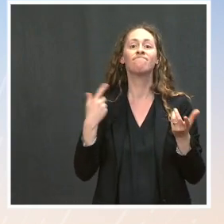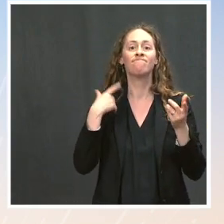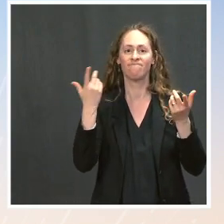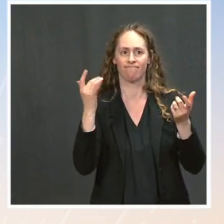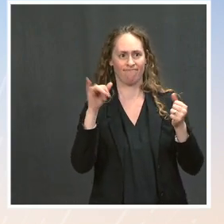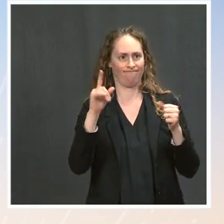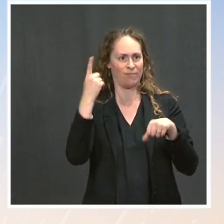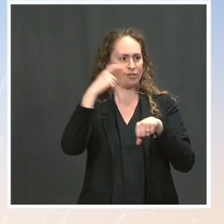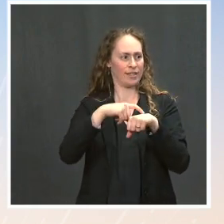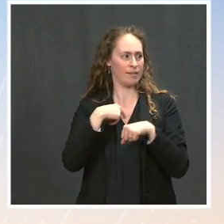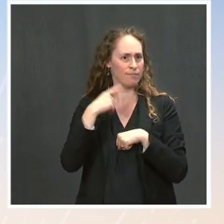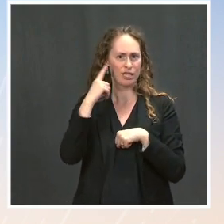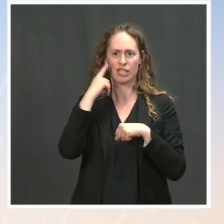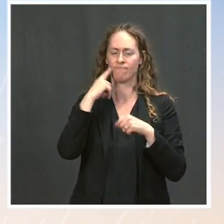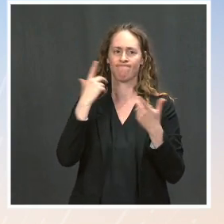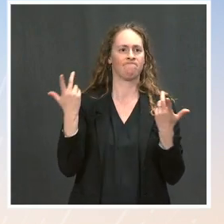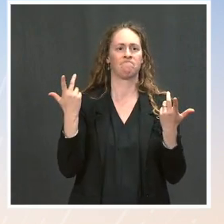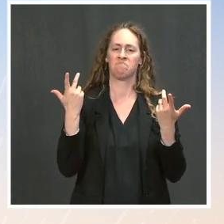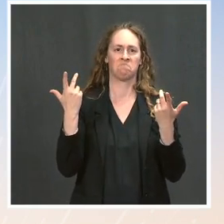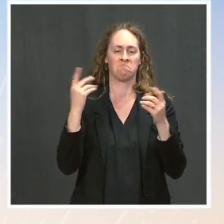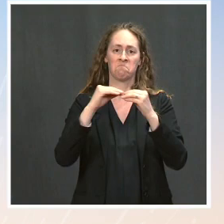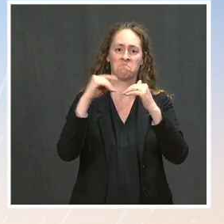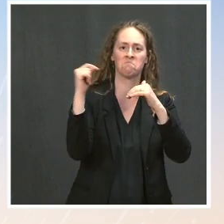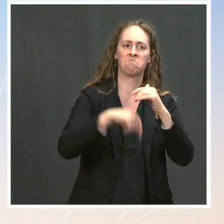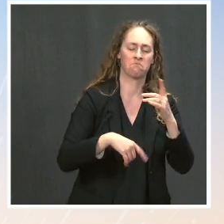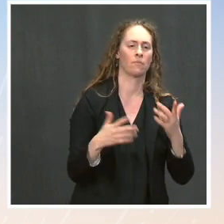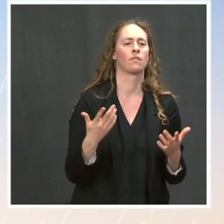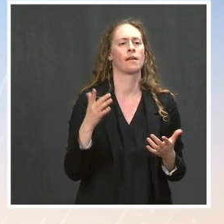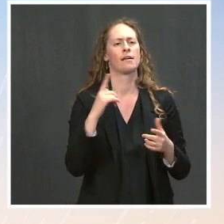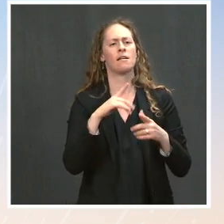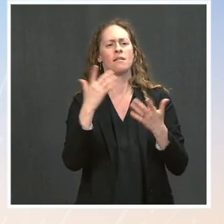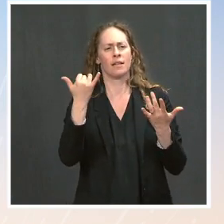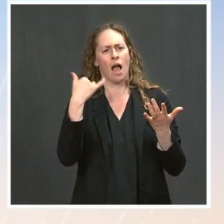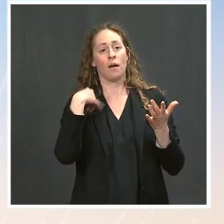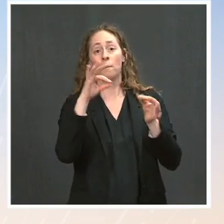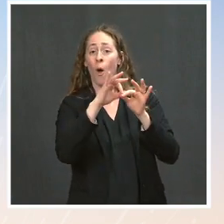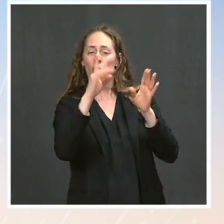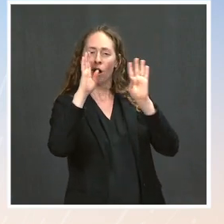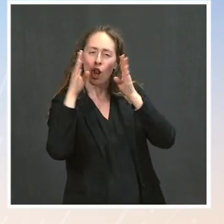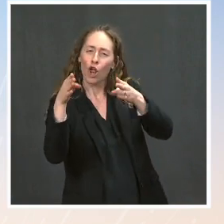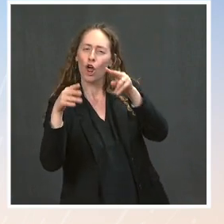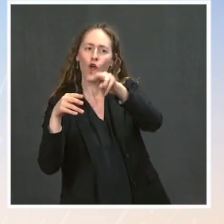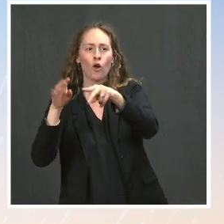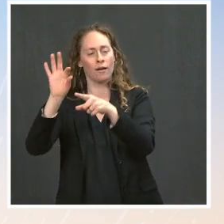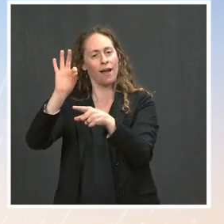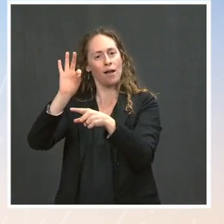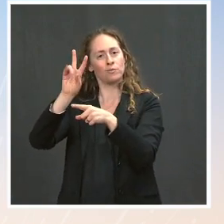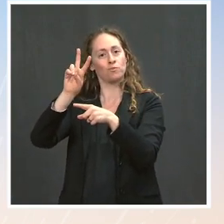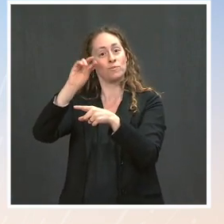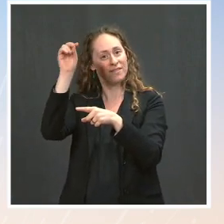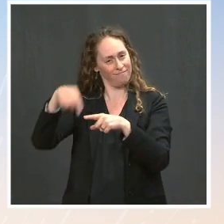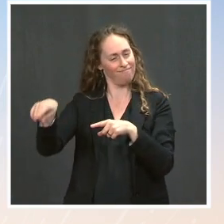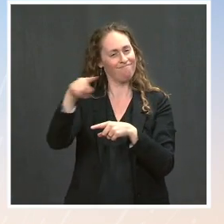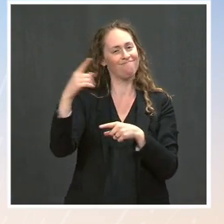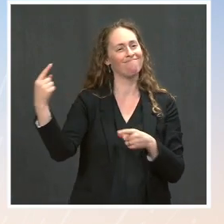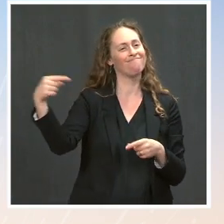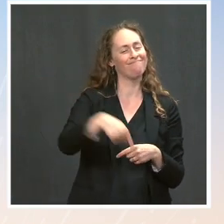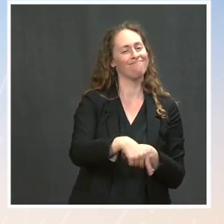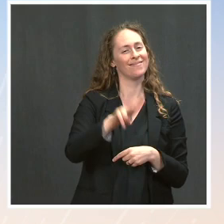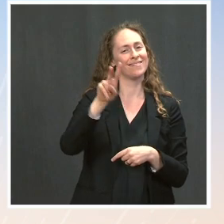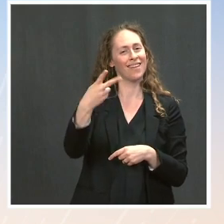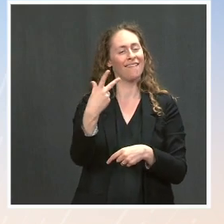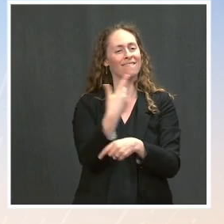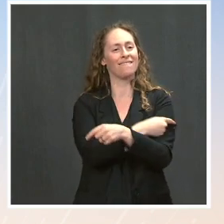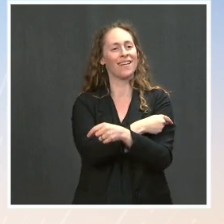that is that we're pleased that the vast majority, or 92% of people, came back for their second doses. And that is actually a pretty